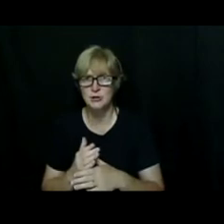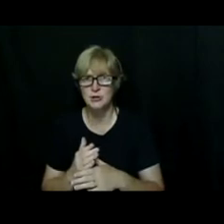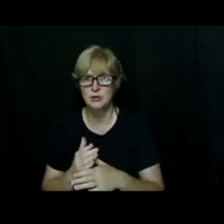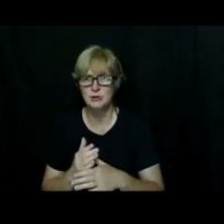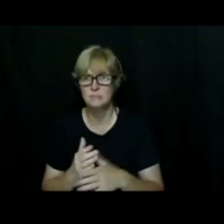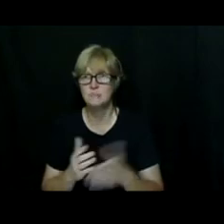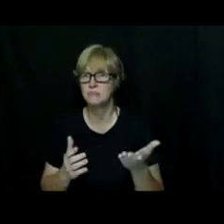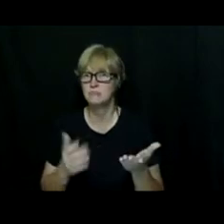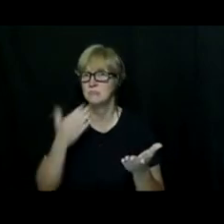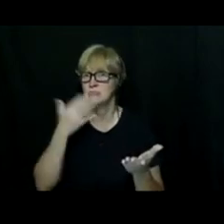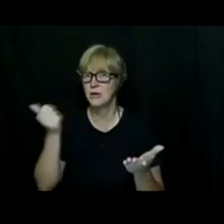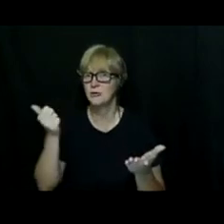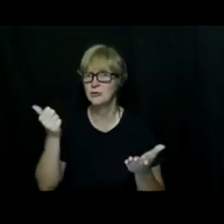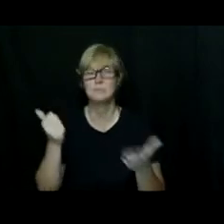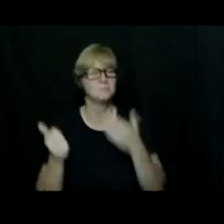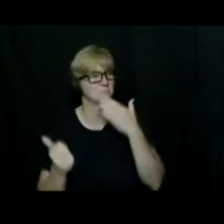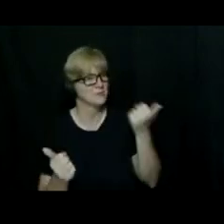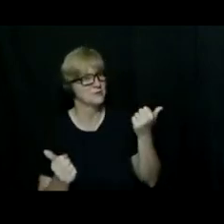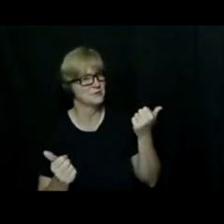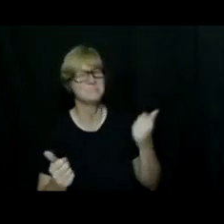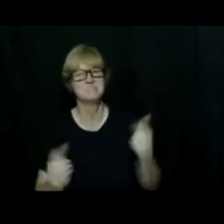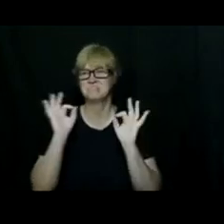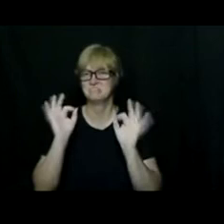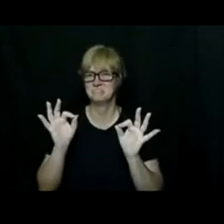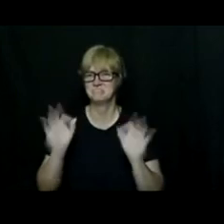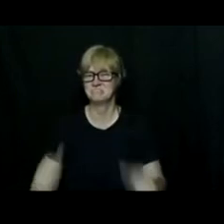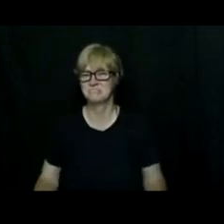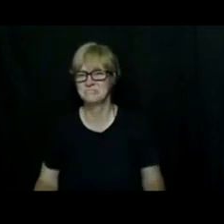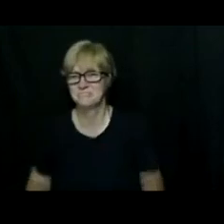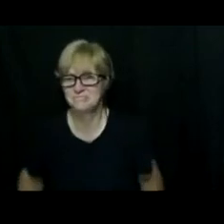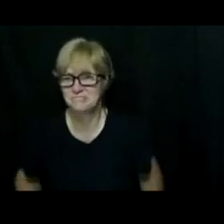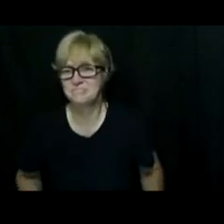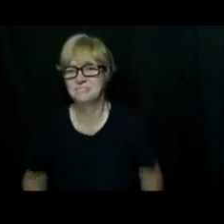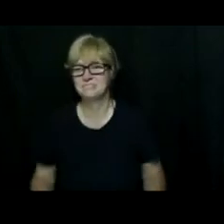Okay, sorry about that. Perfect, thank you. All right, so